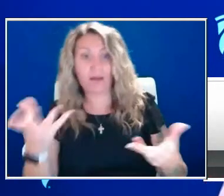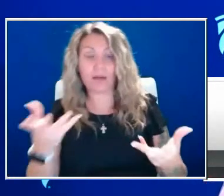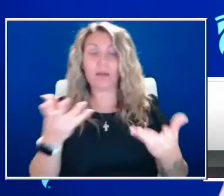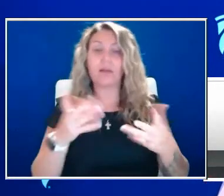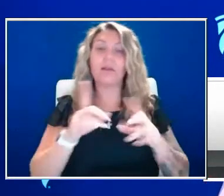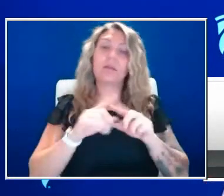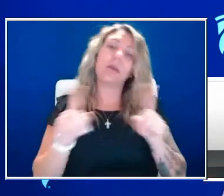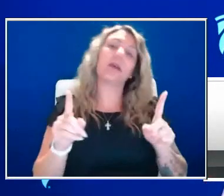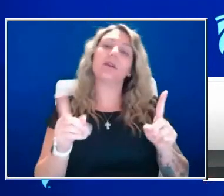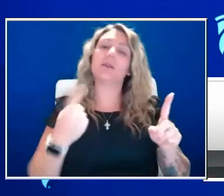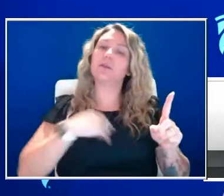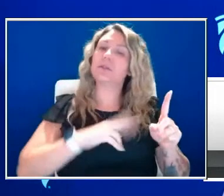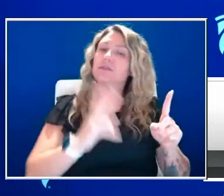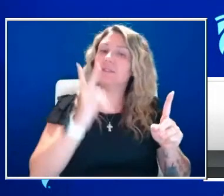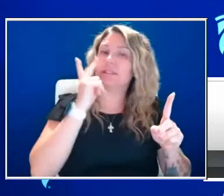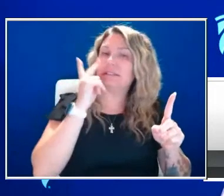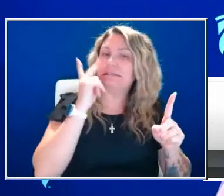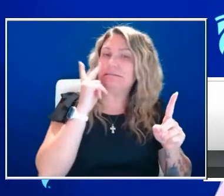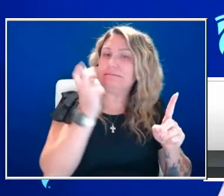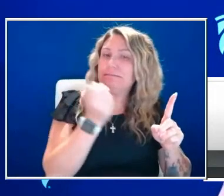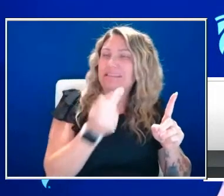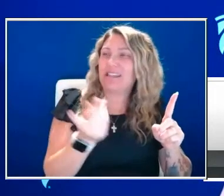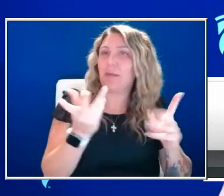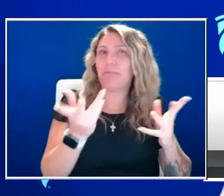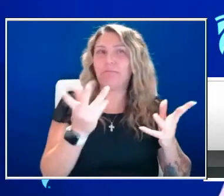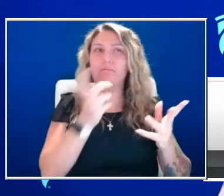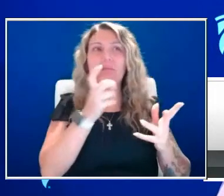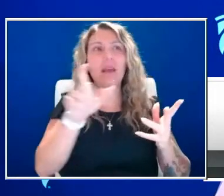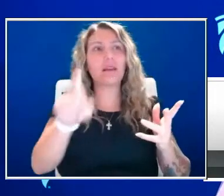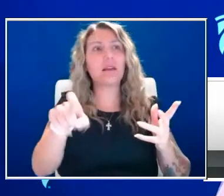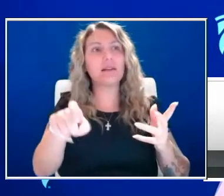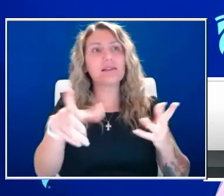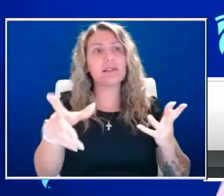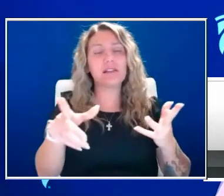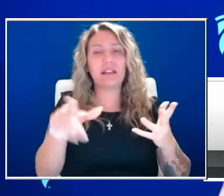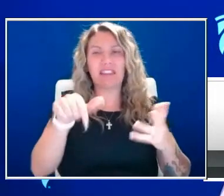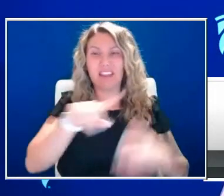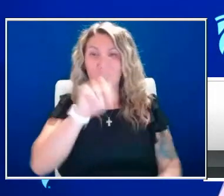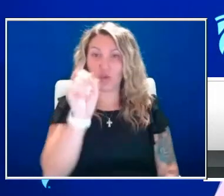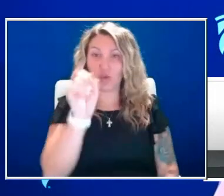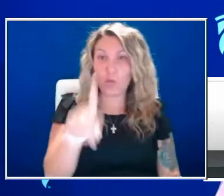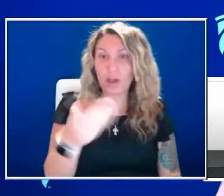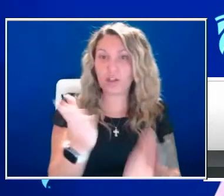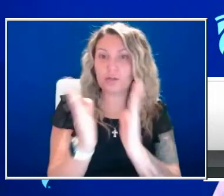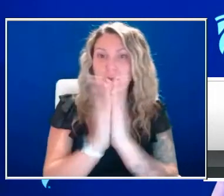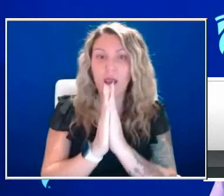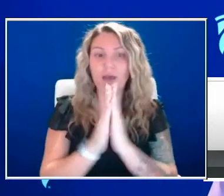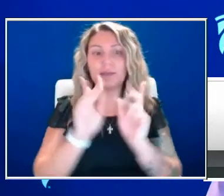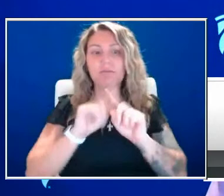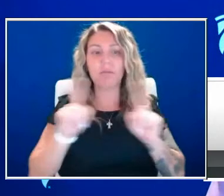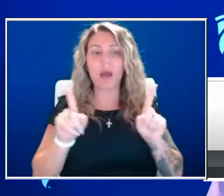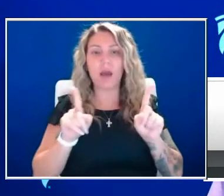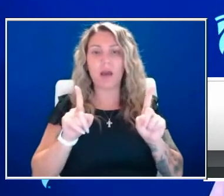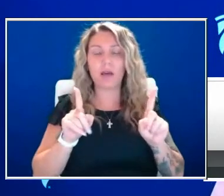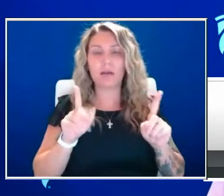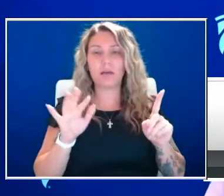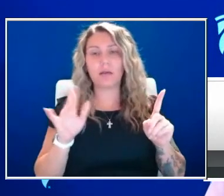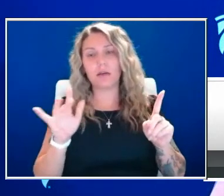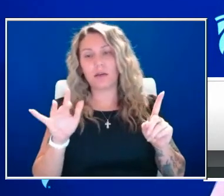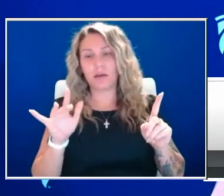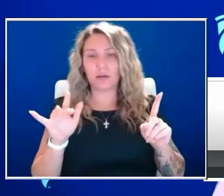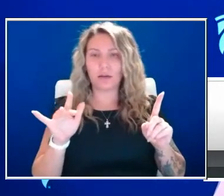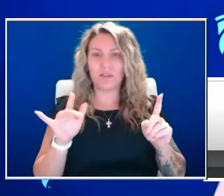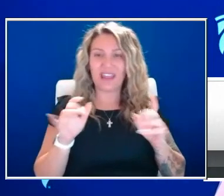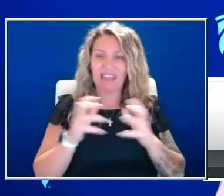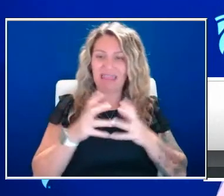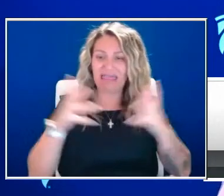seen some of this, not necessarily this question being asked, but certainly in a lot of the